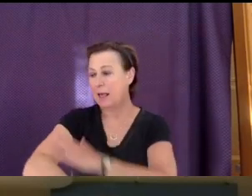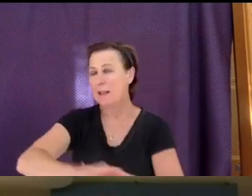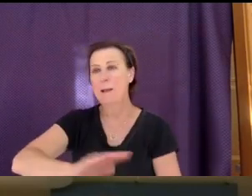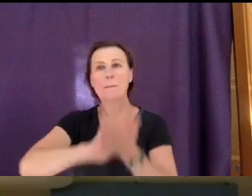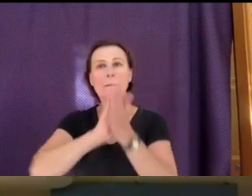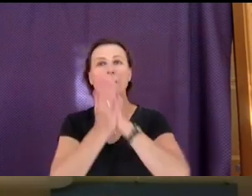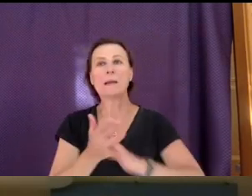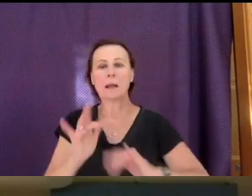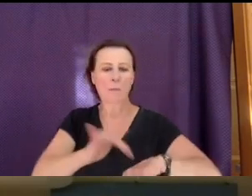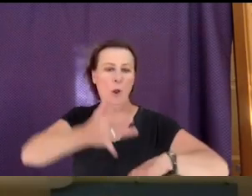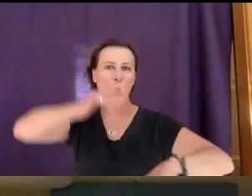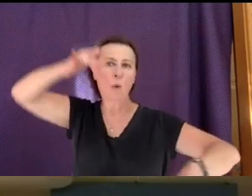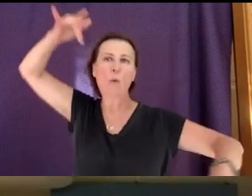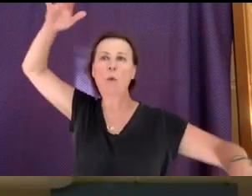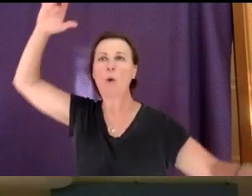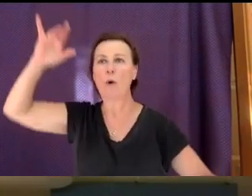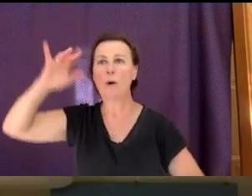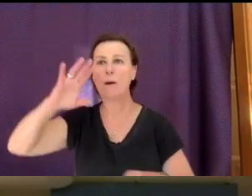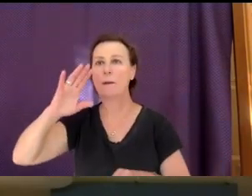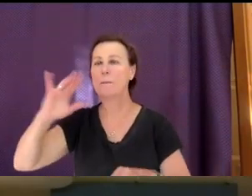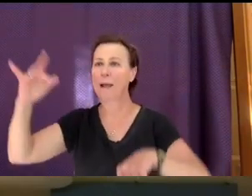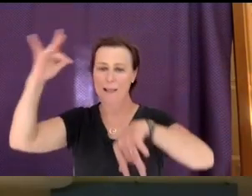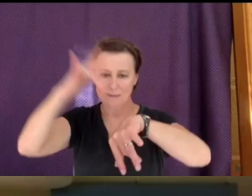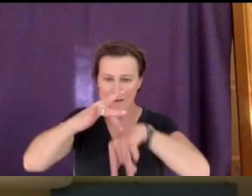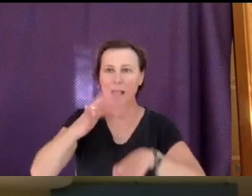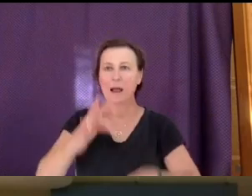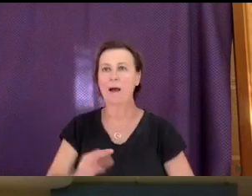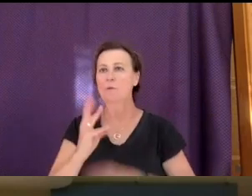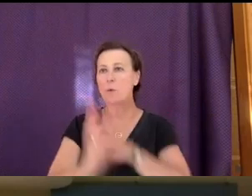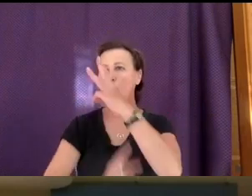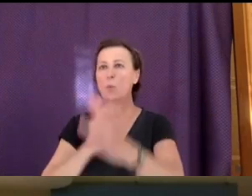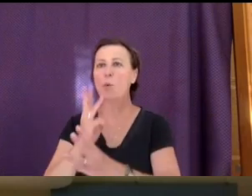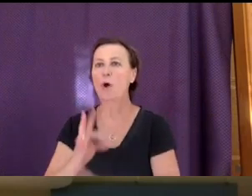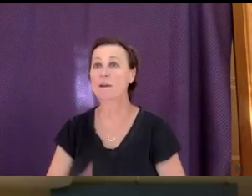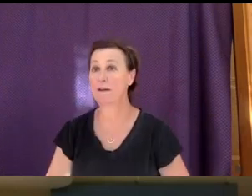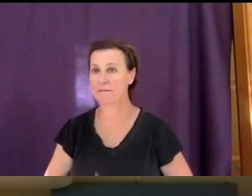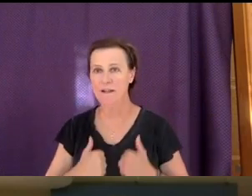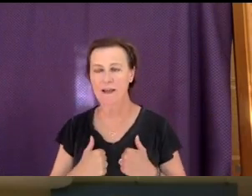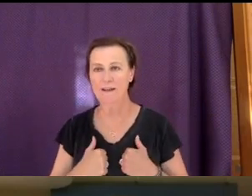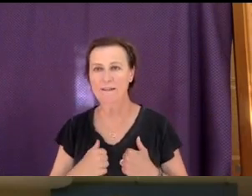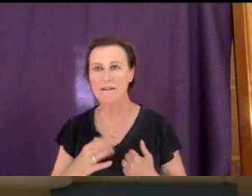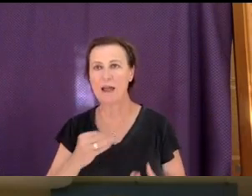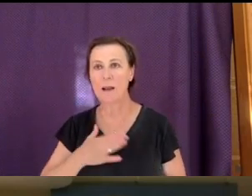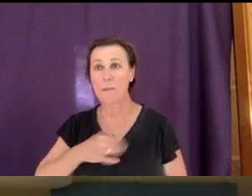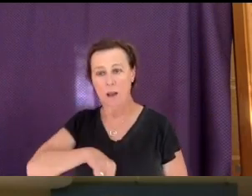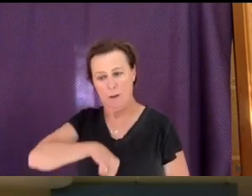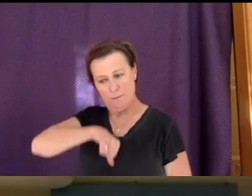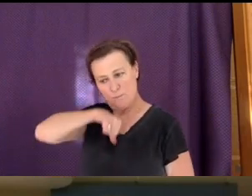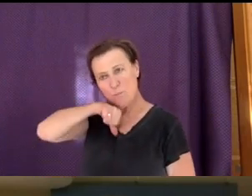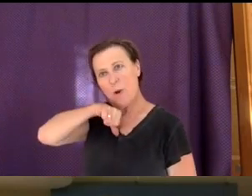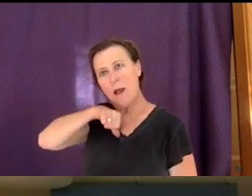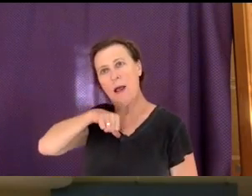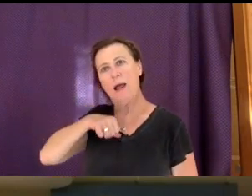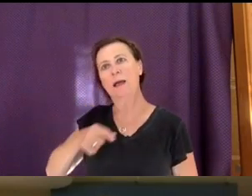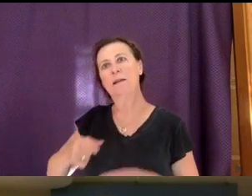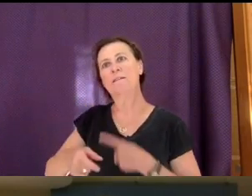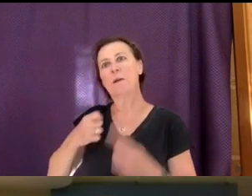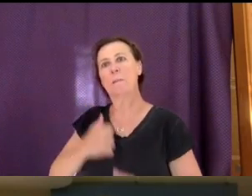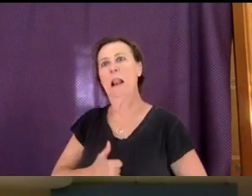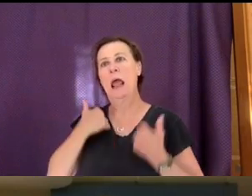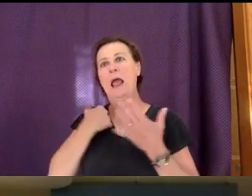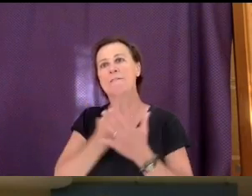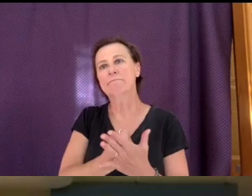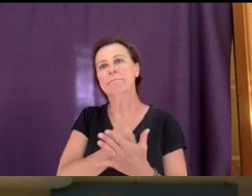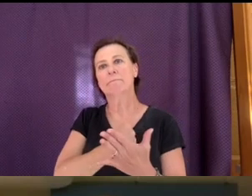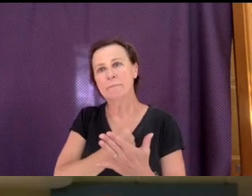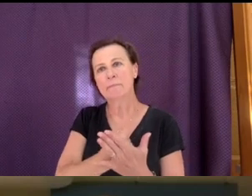the touch of this world of life, and my pride is from the life throb of ages